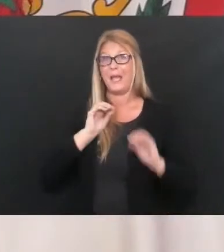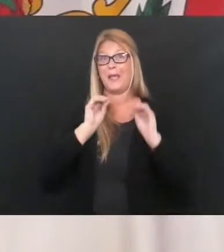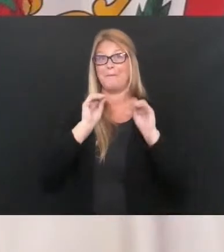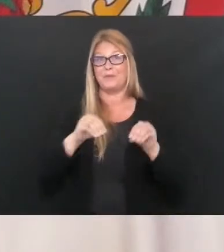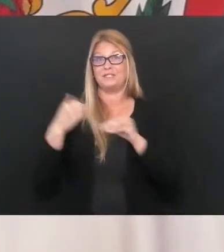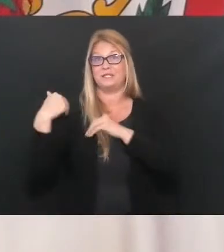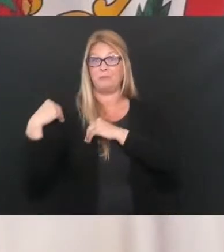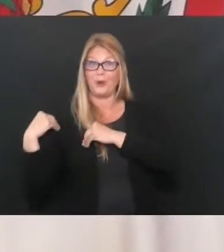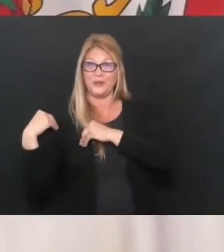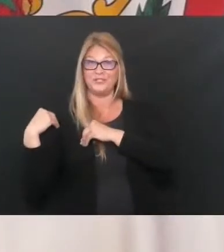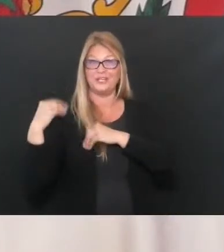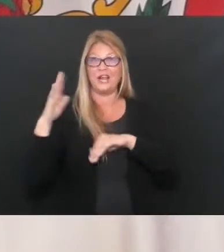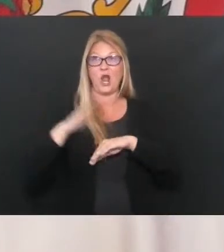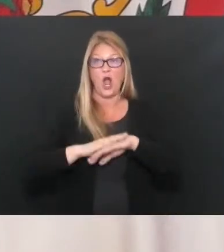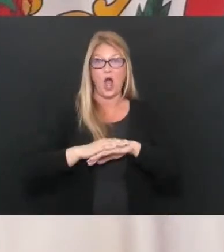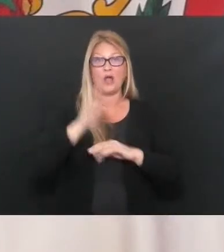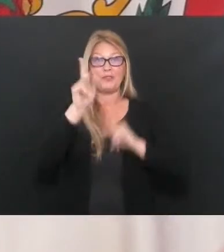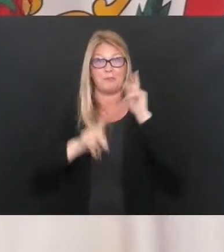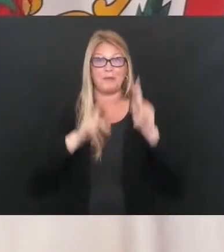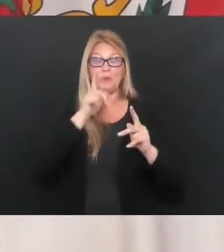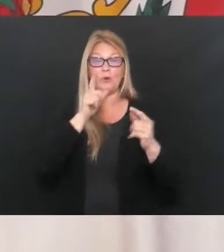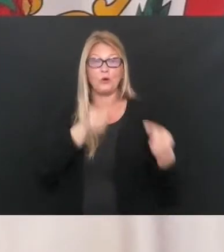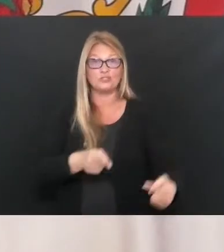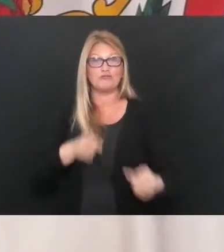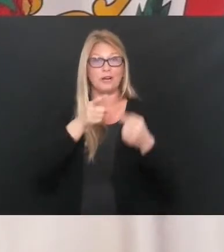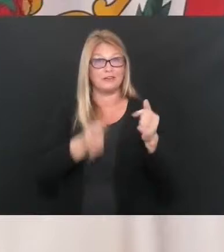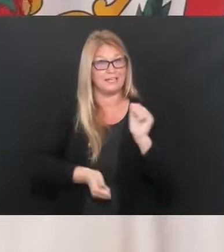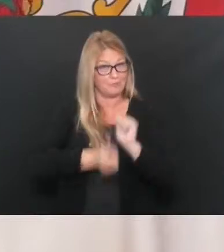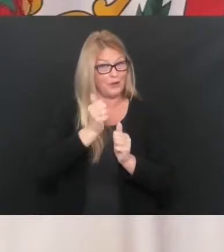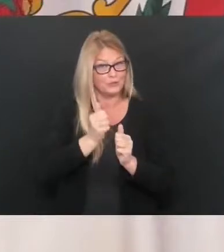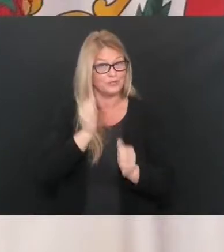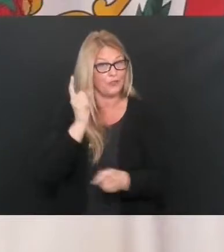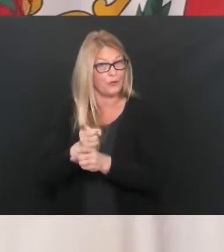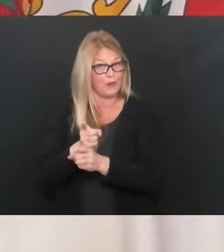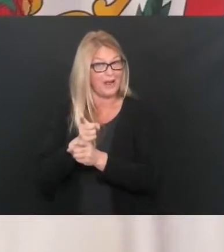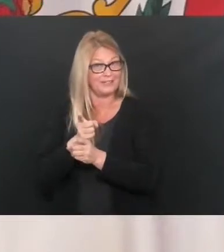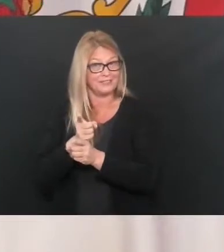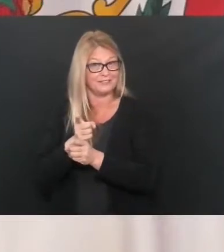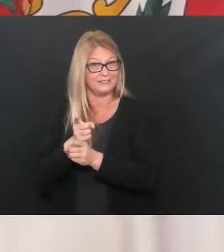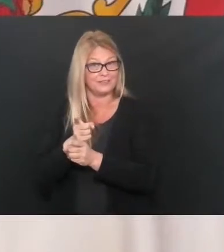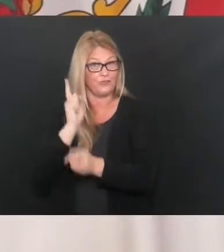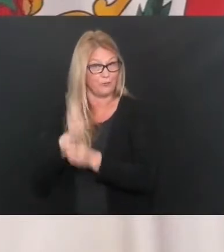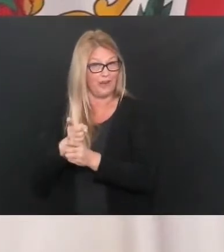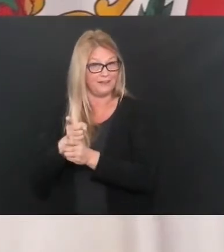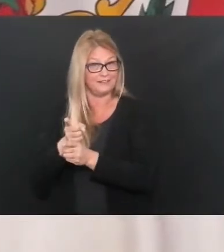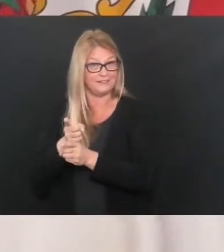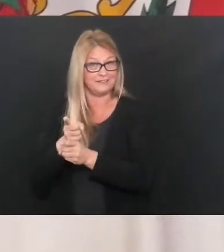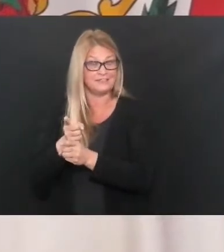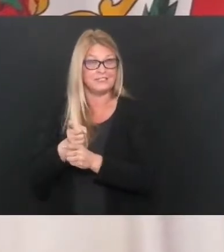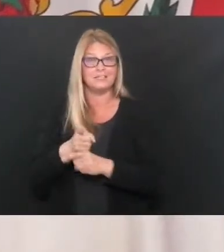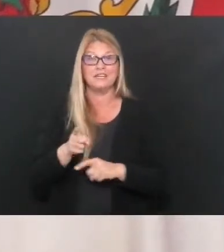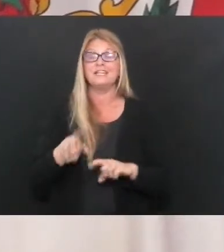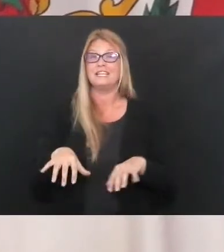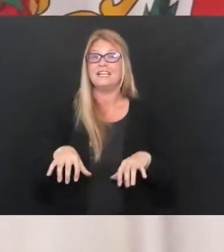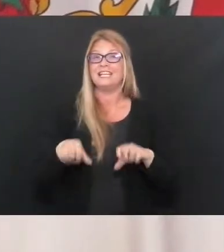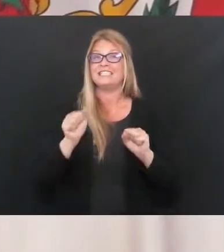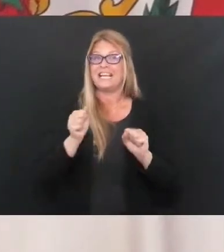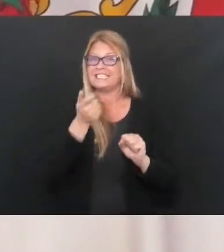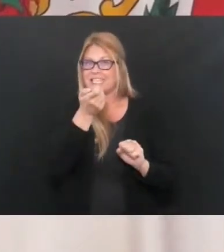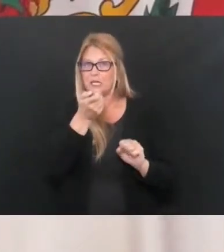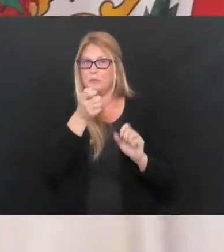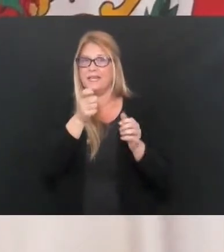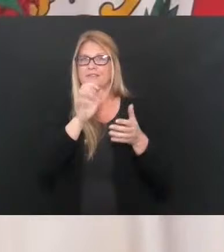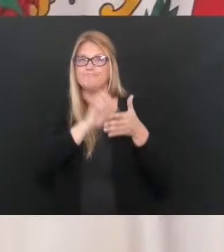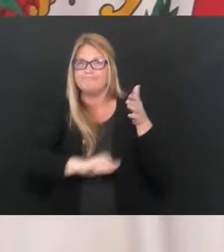burden on the people that are struggling the most. And it does. And it takes a little bit from WVU